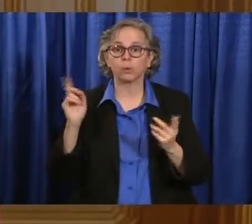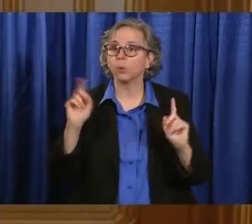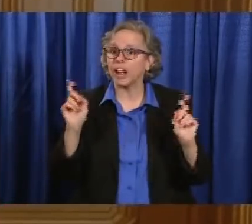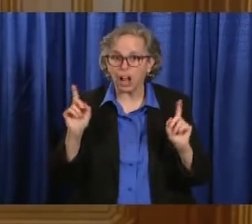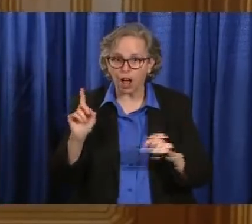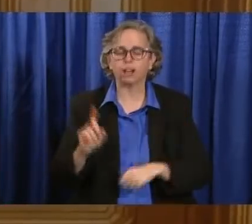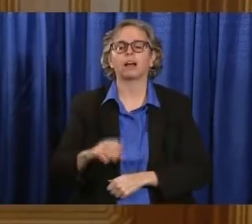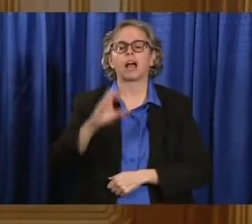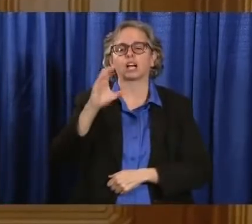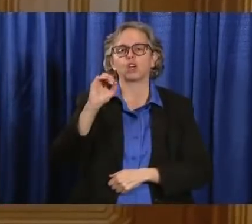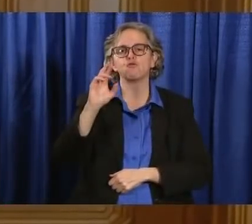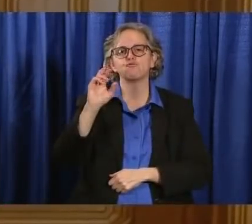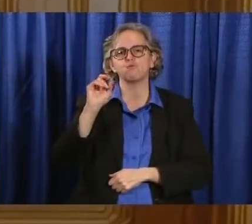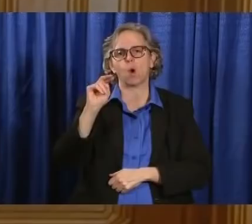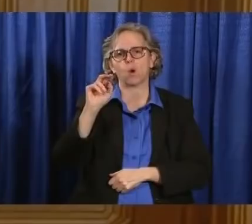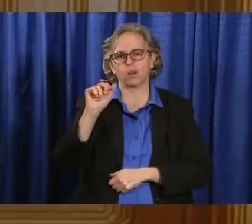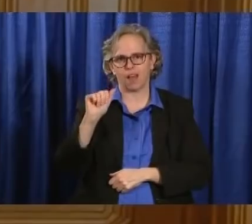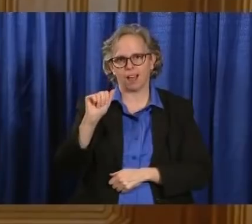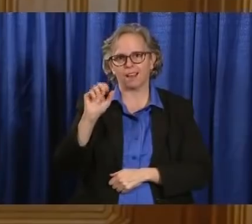coronavirus.ohio.gov,